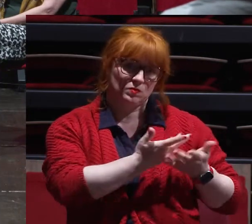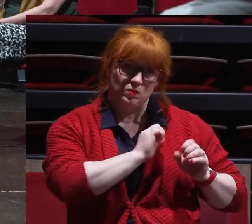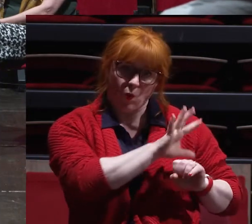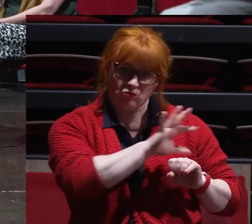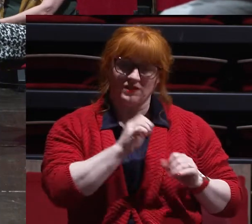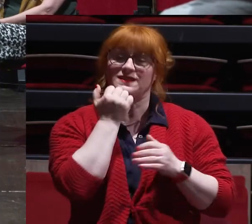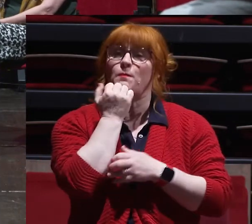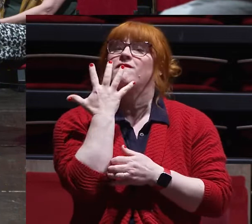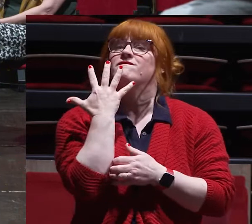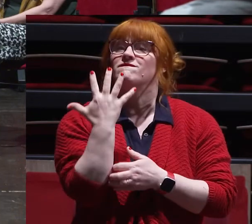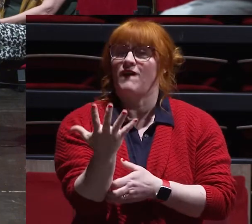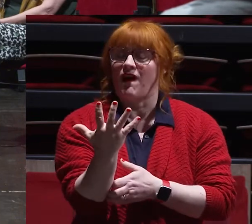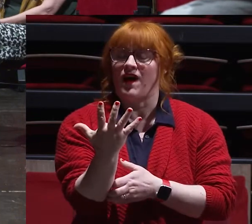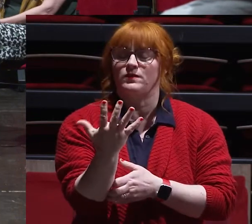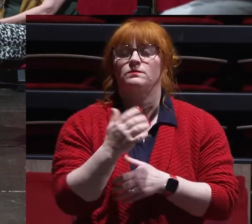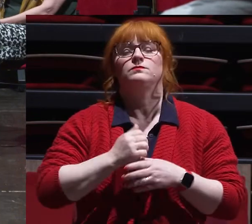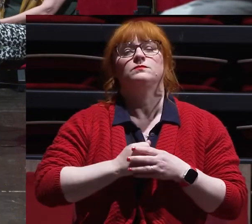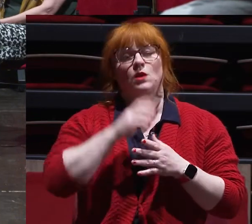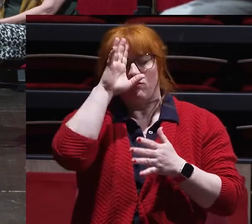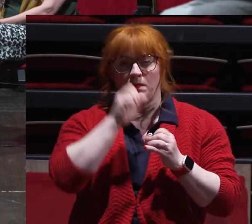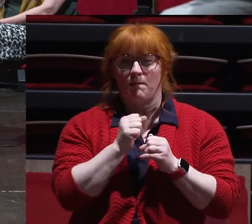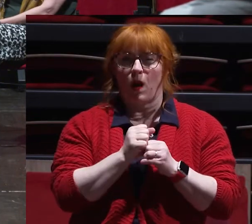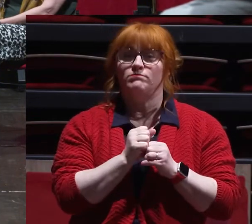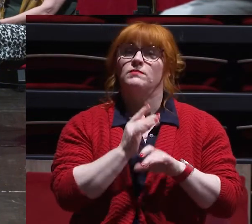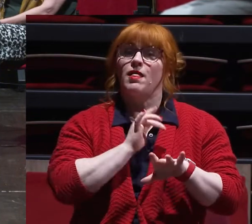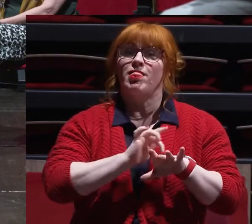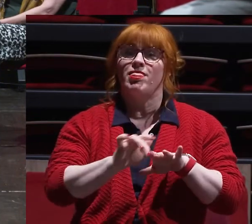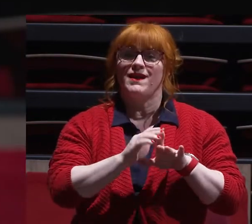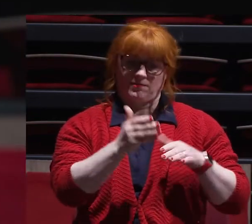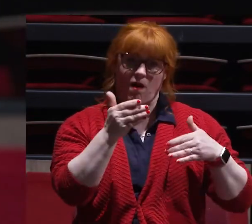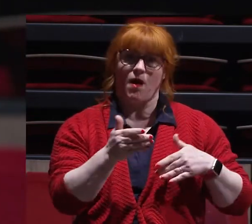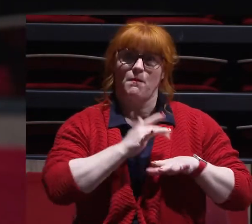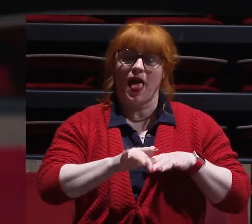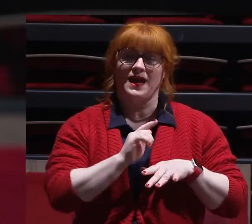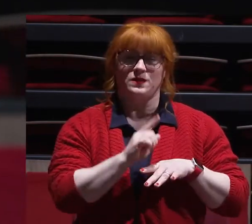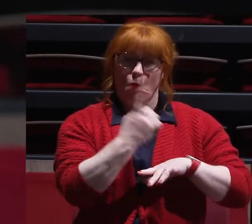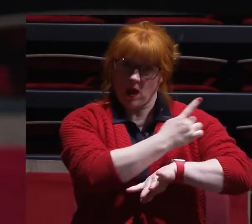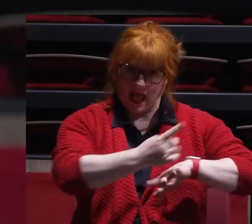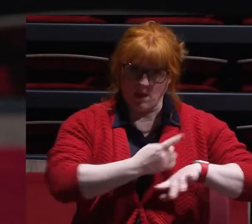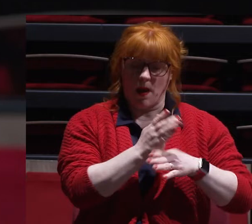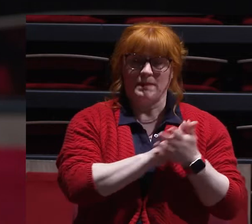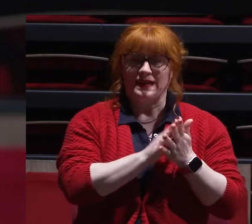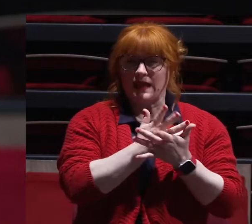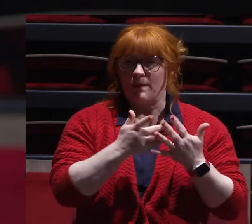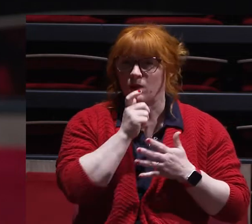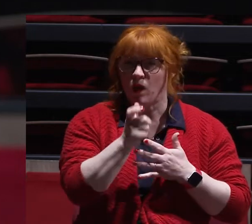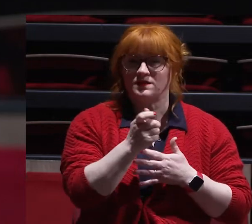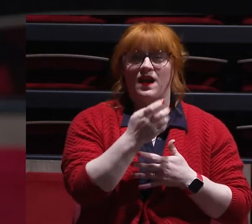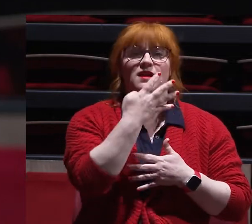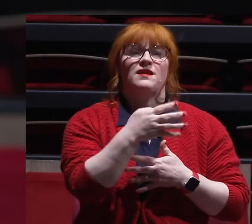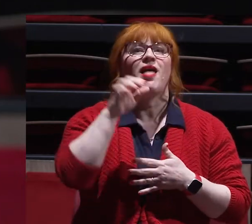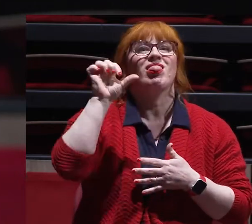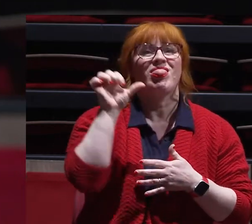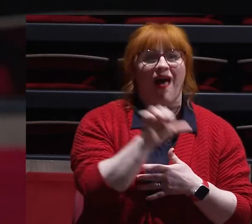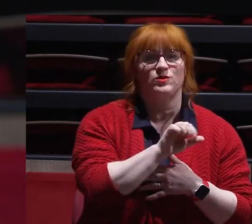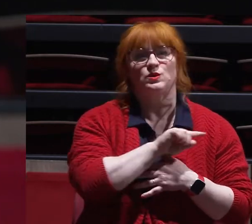5, which, I'm going to read it out, which was, for a theatre play, an hour of playing time is 9,000 to